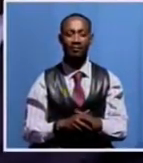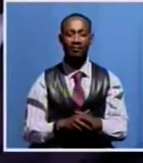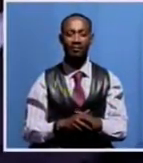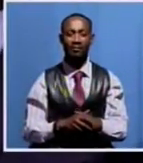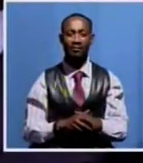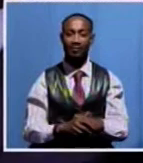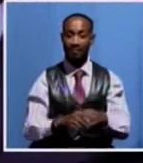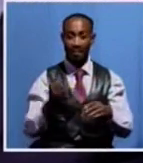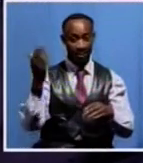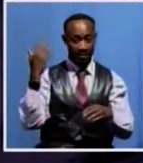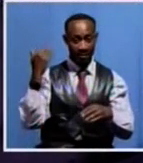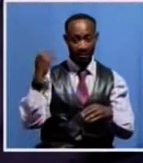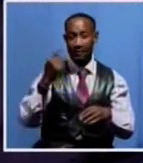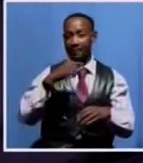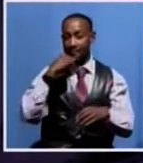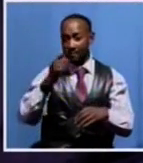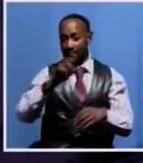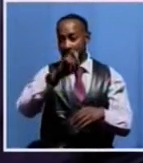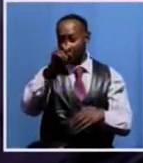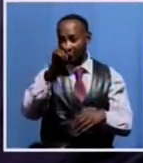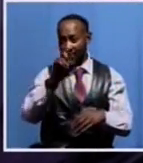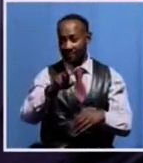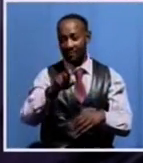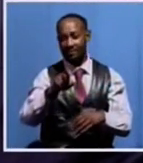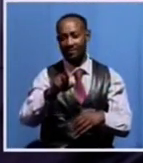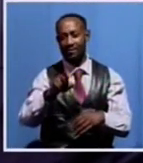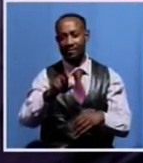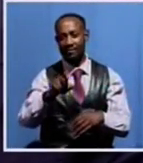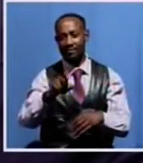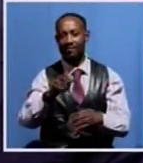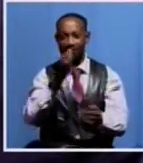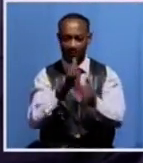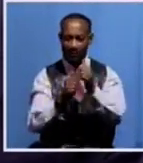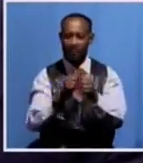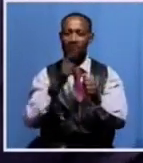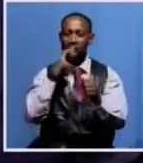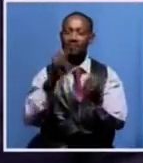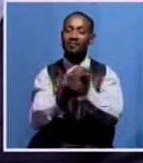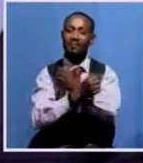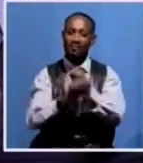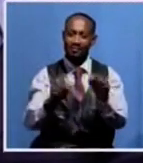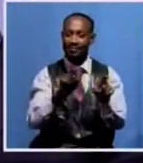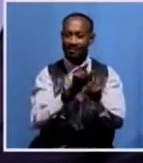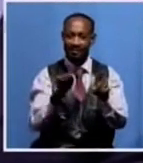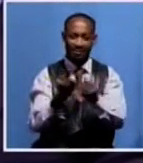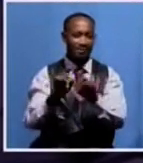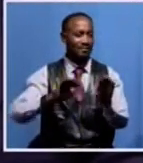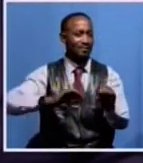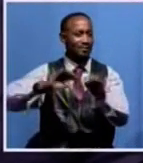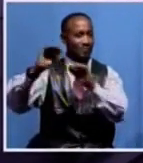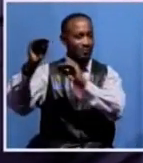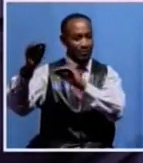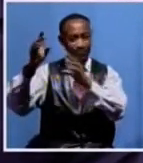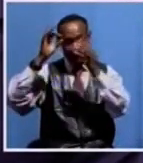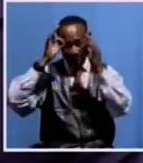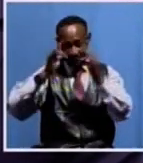I mentioned earlier on, the question that had to be answered, even as we had moved to the decision that